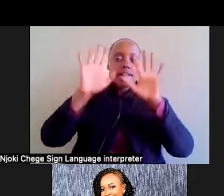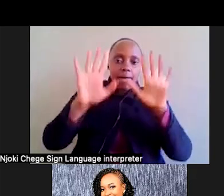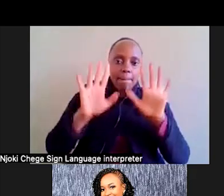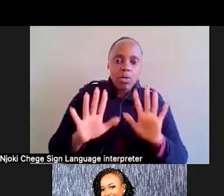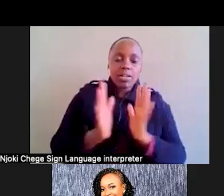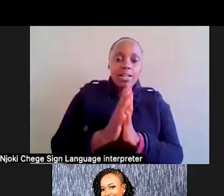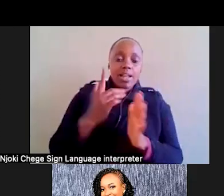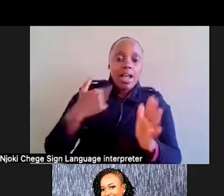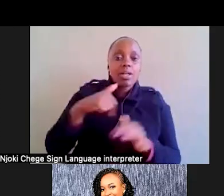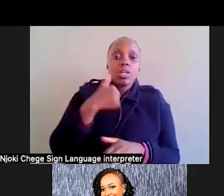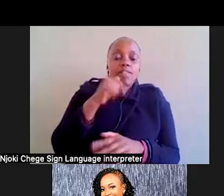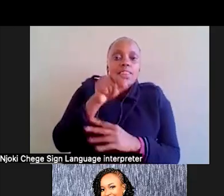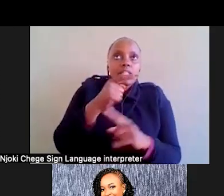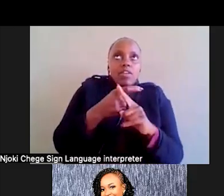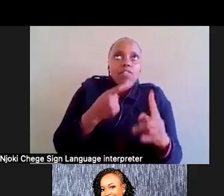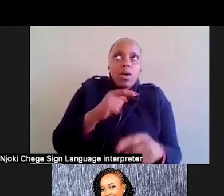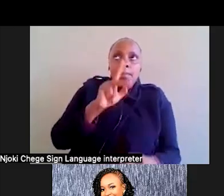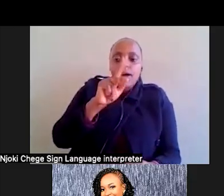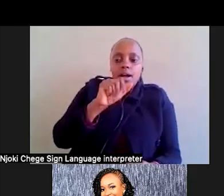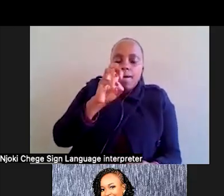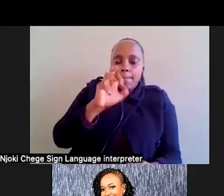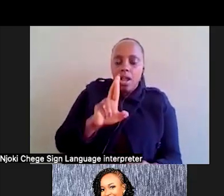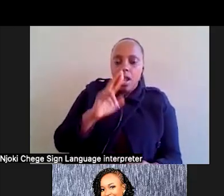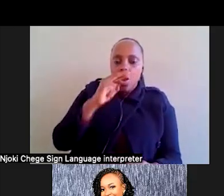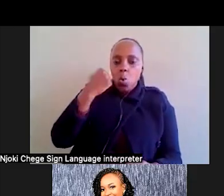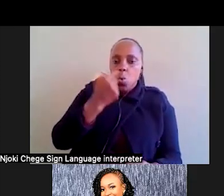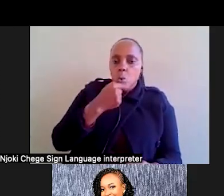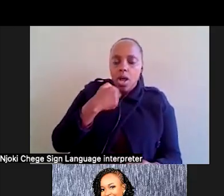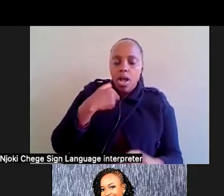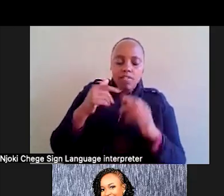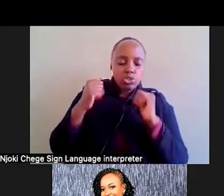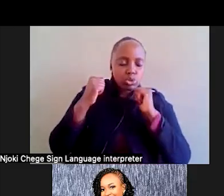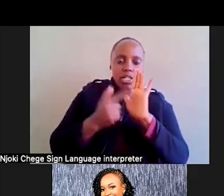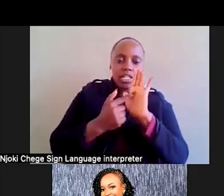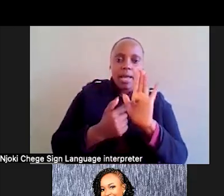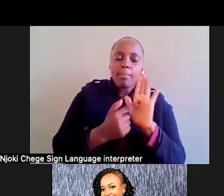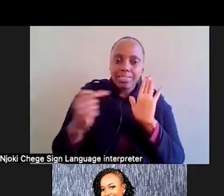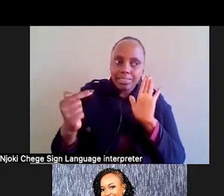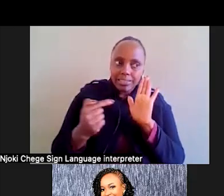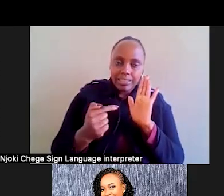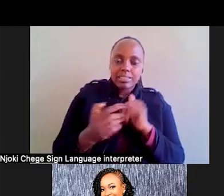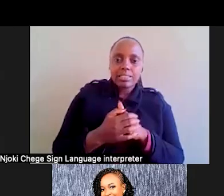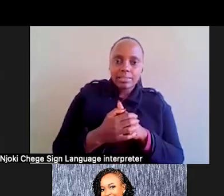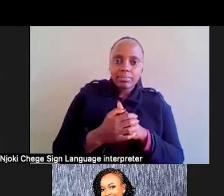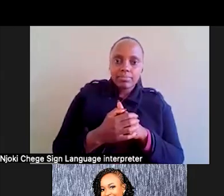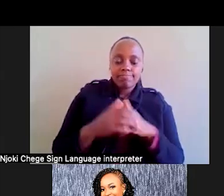we have heard that from Kamar, who has very strongly demonstrated that. So